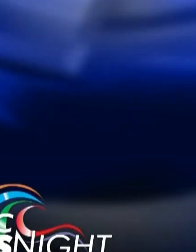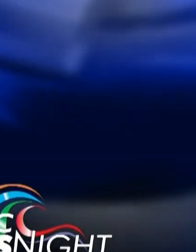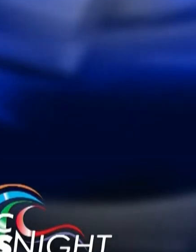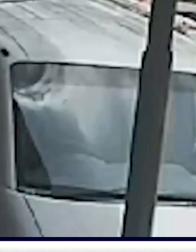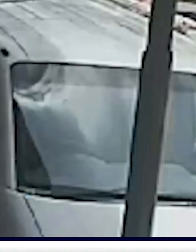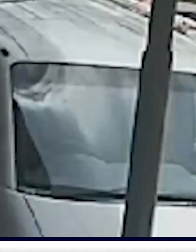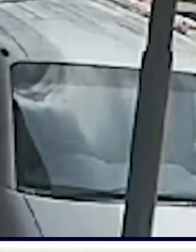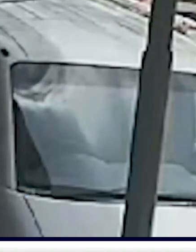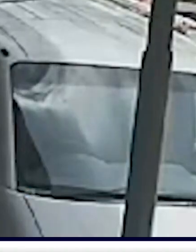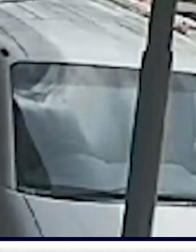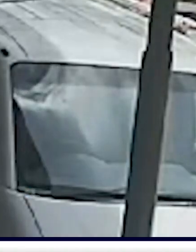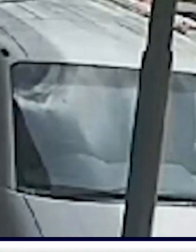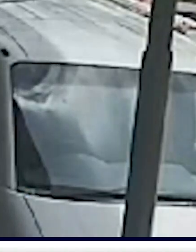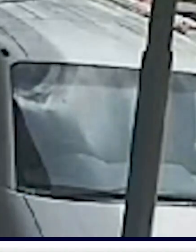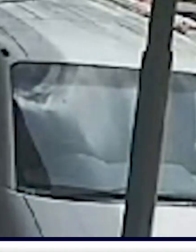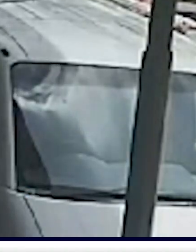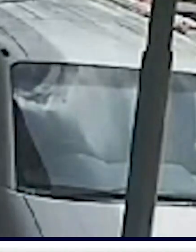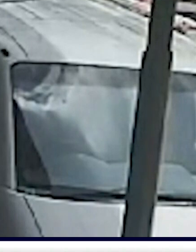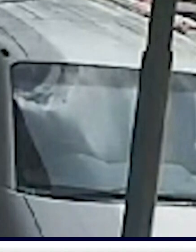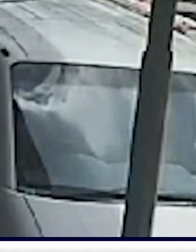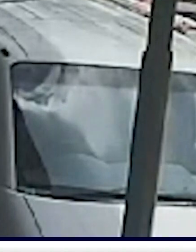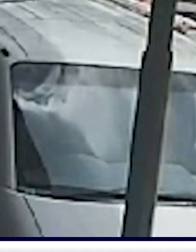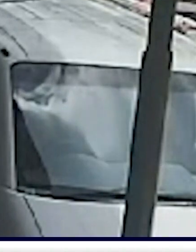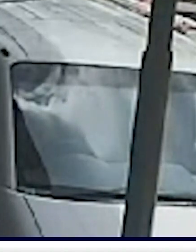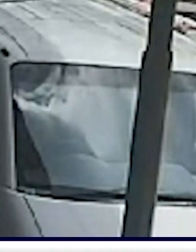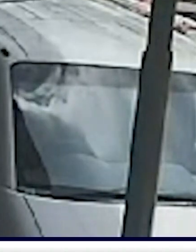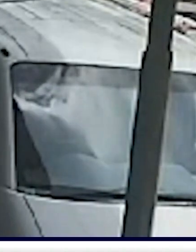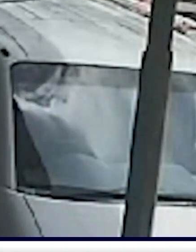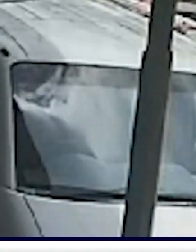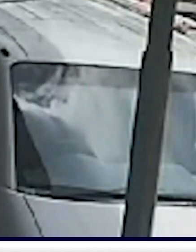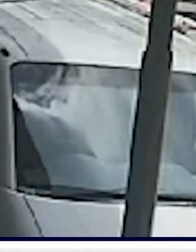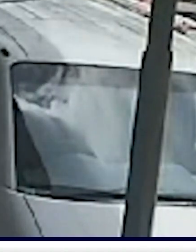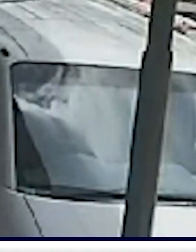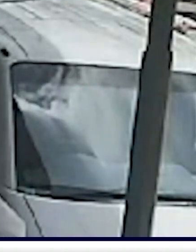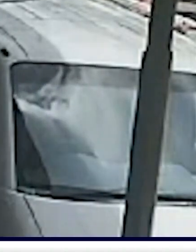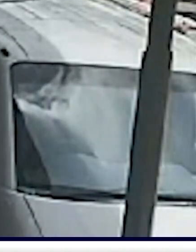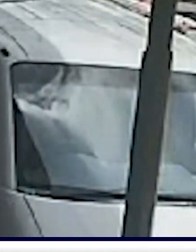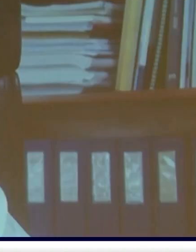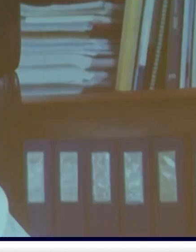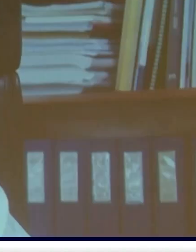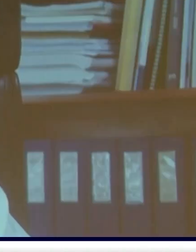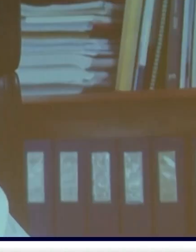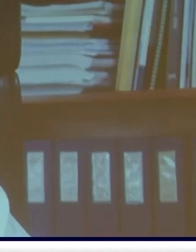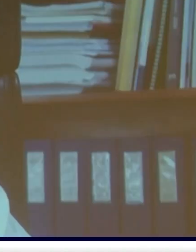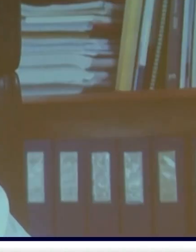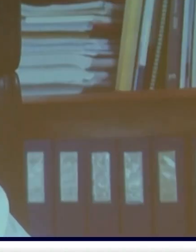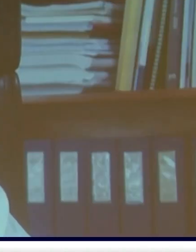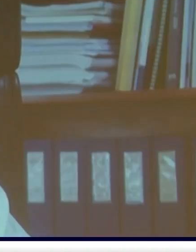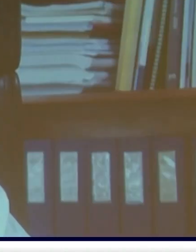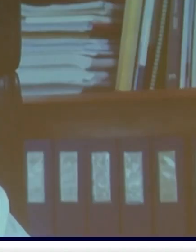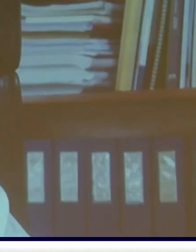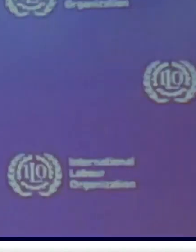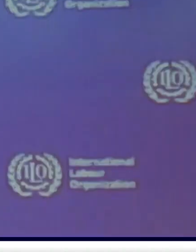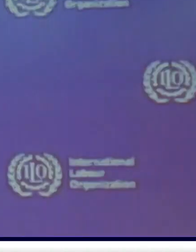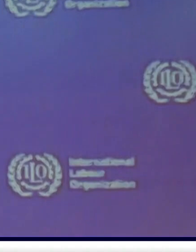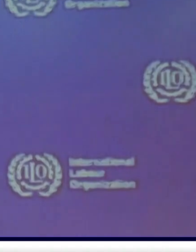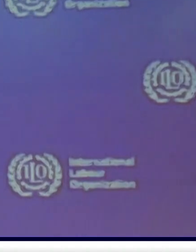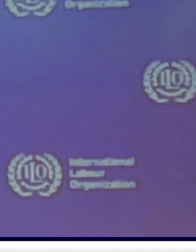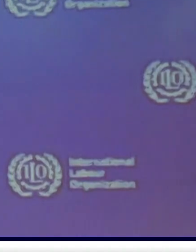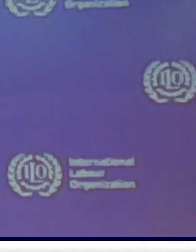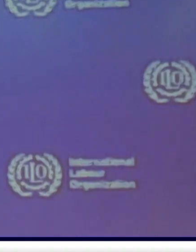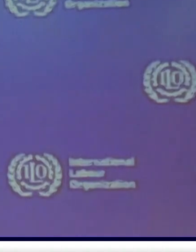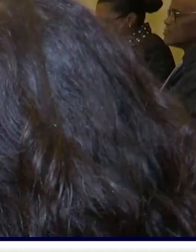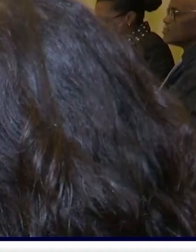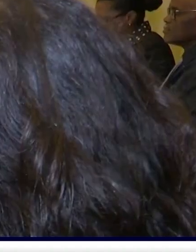The police are working on a strategy to address a recent uptick in robberies. A national symposium on job creation in the green and